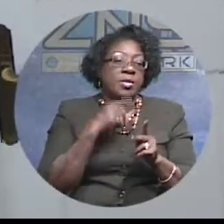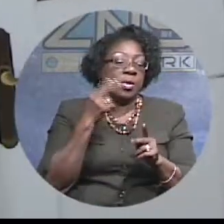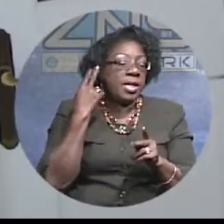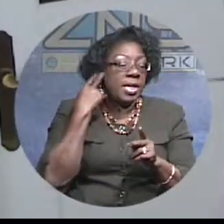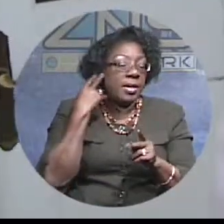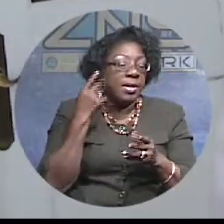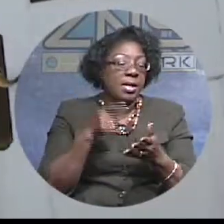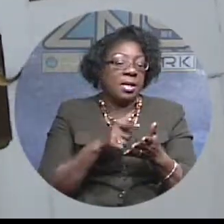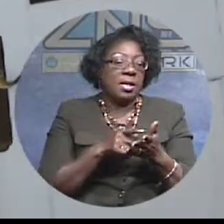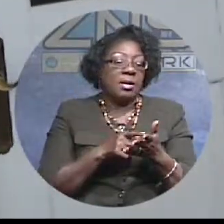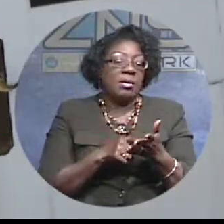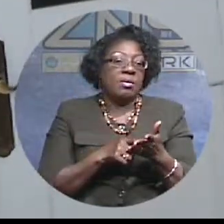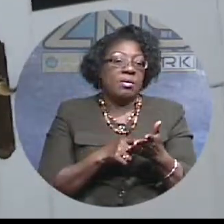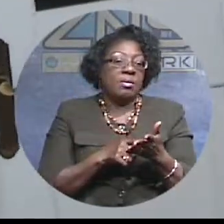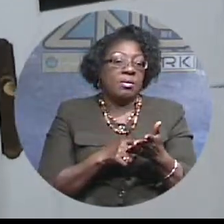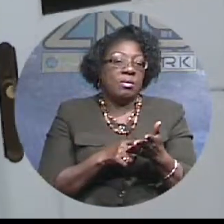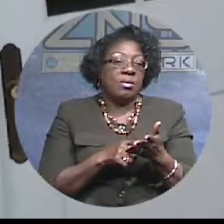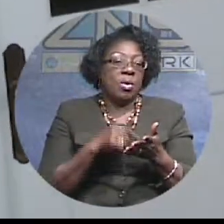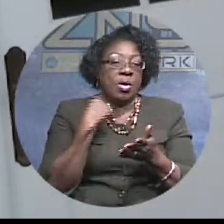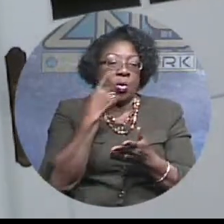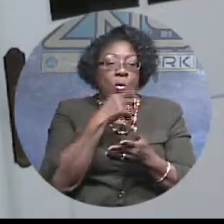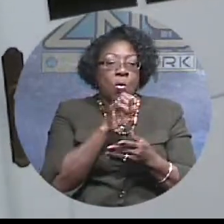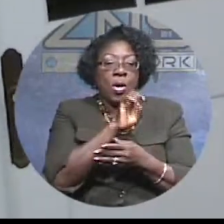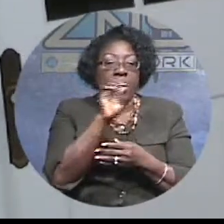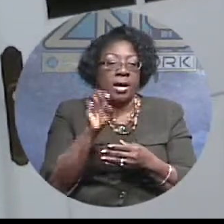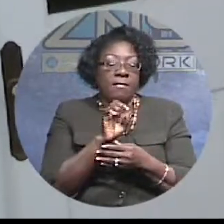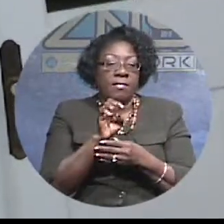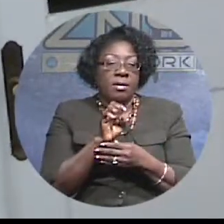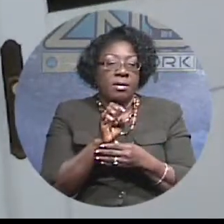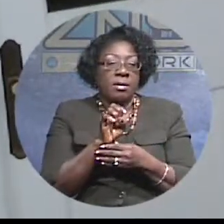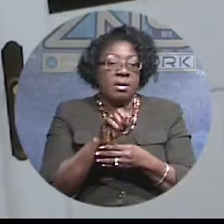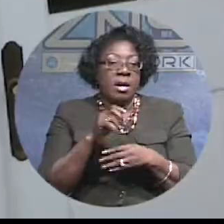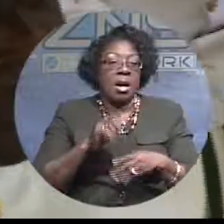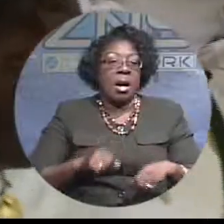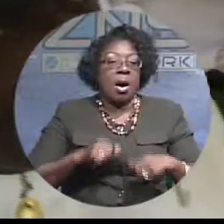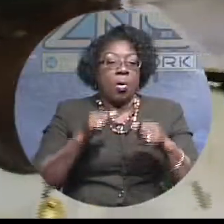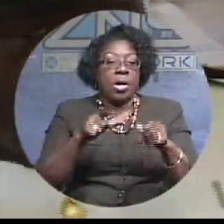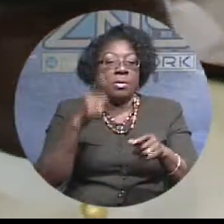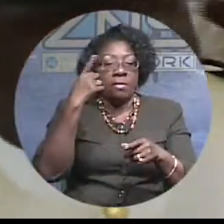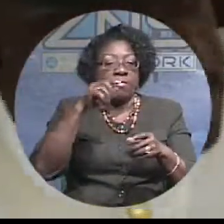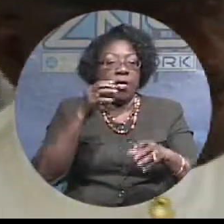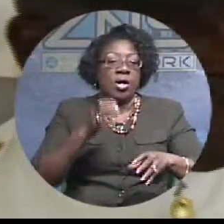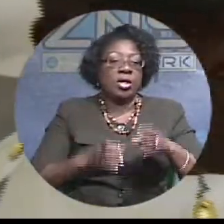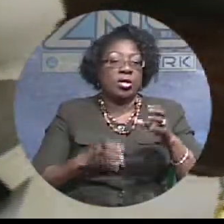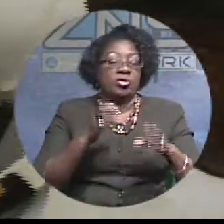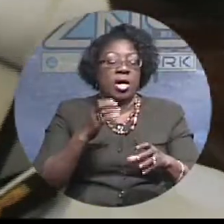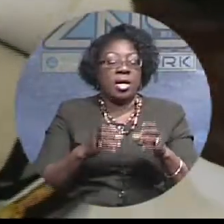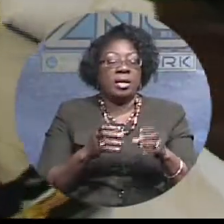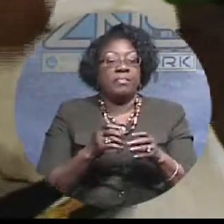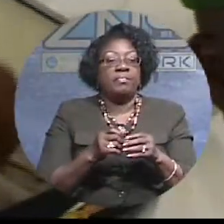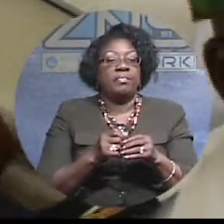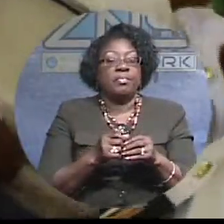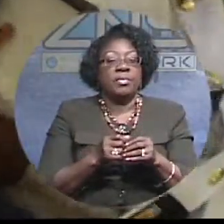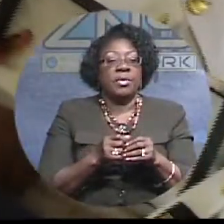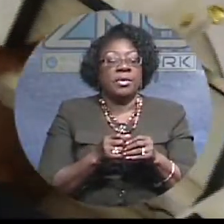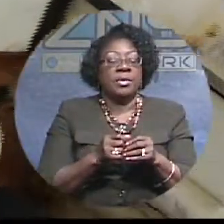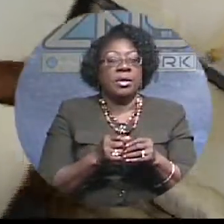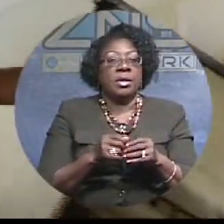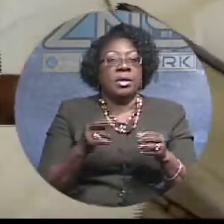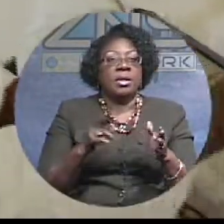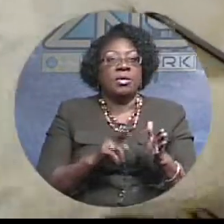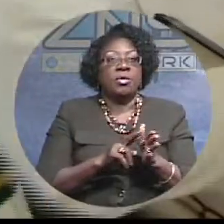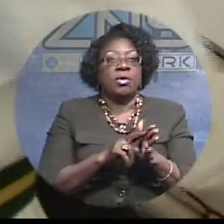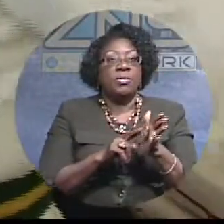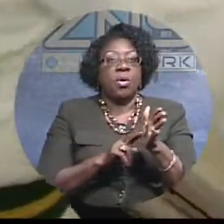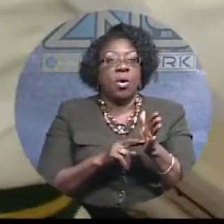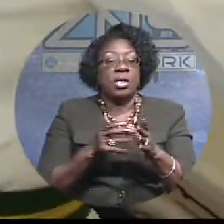case of prosecutors and whoever are available for the trial. Commodore Bowe says the reports of the hearing circulating in the media